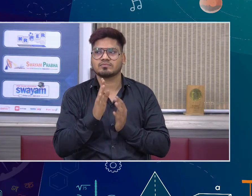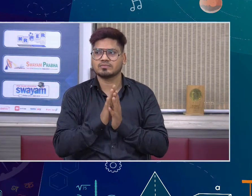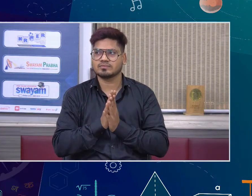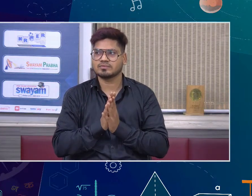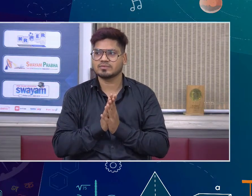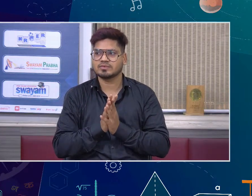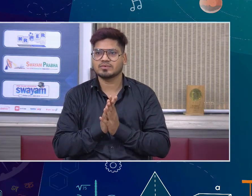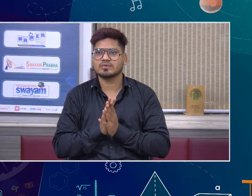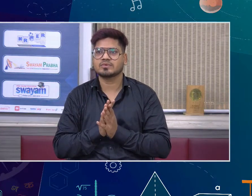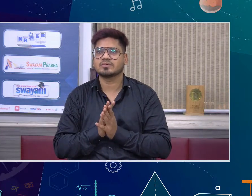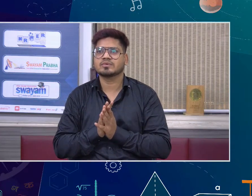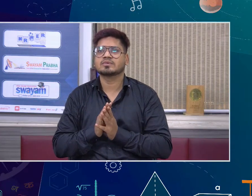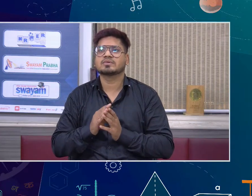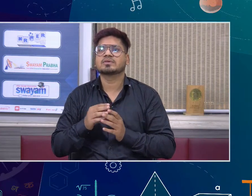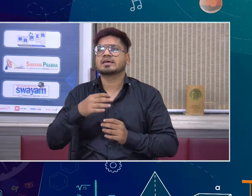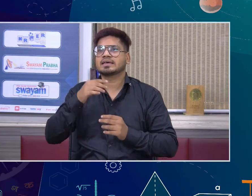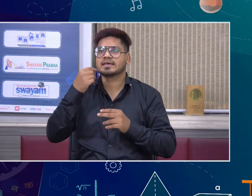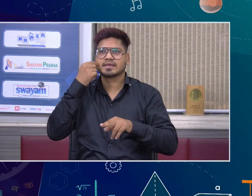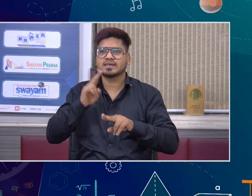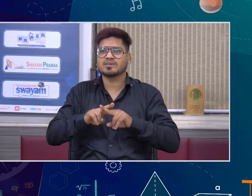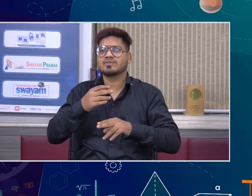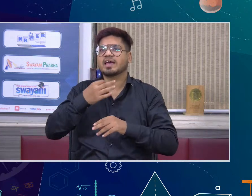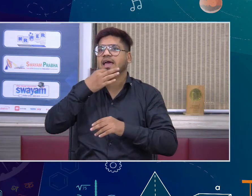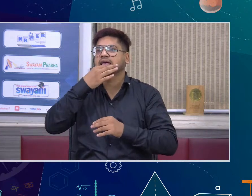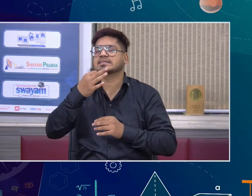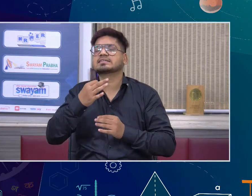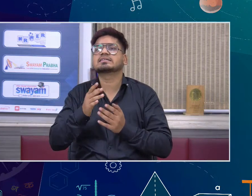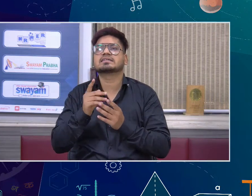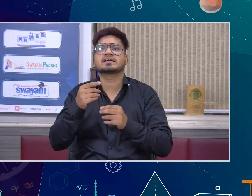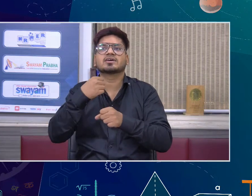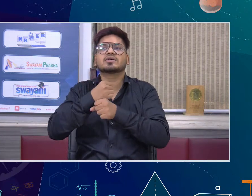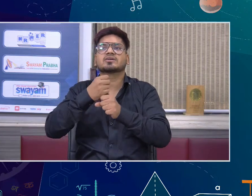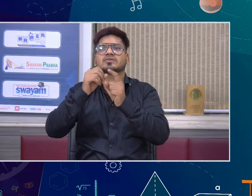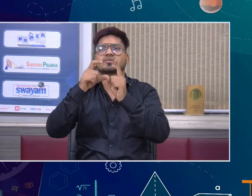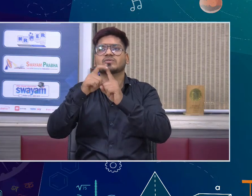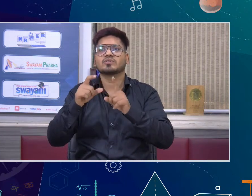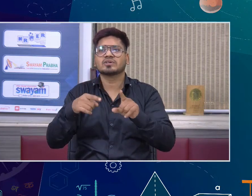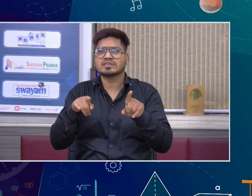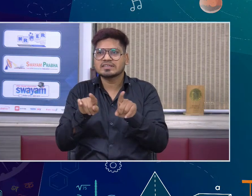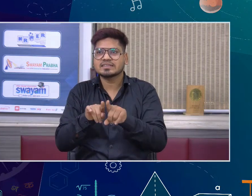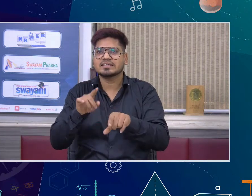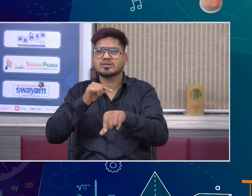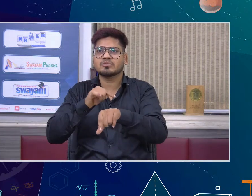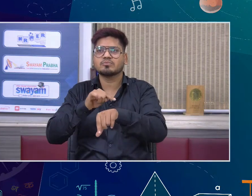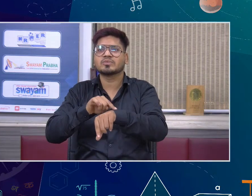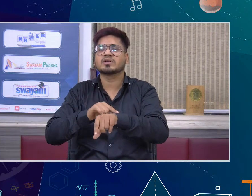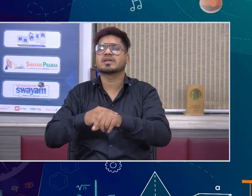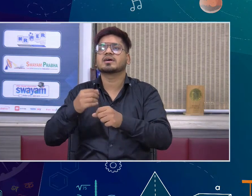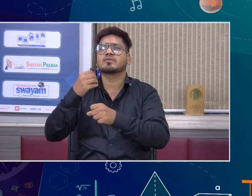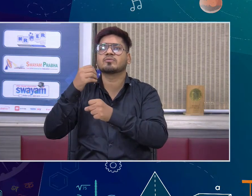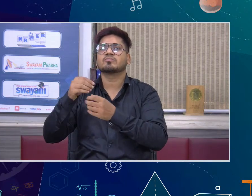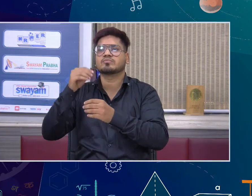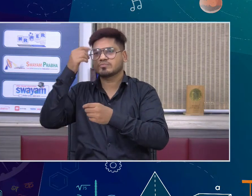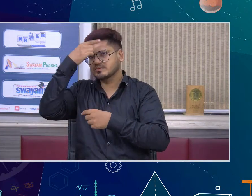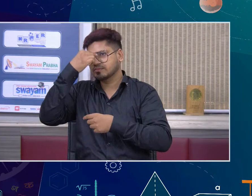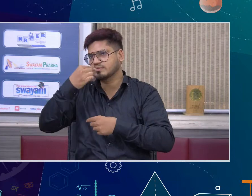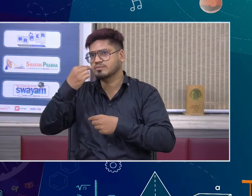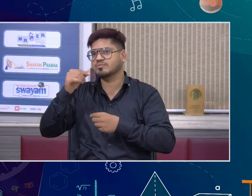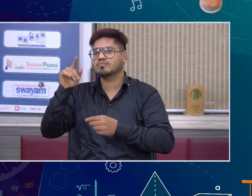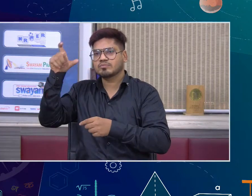is asking help to God. At the same time, the postman helping to the